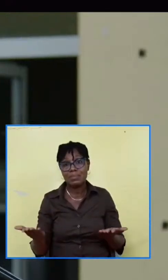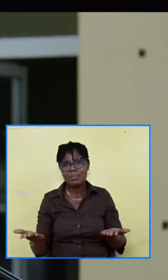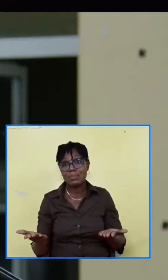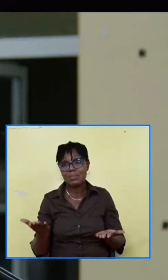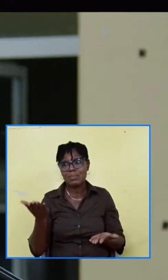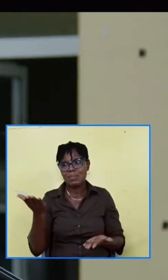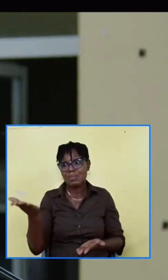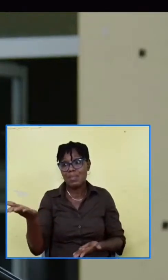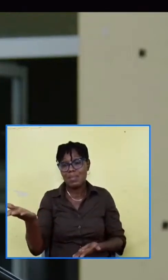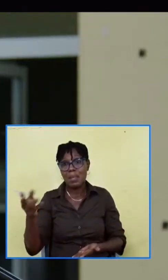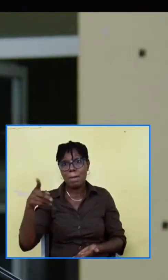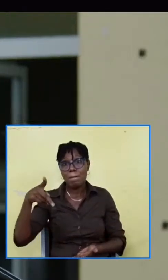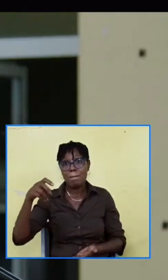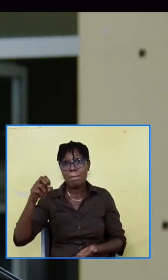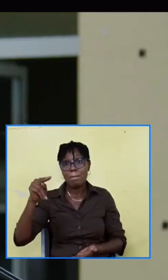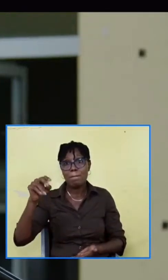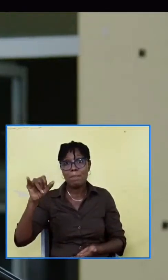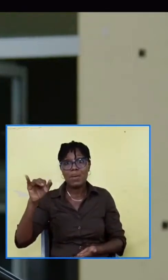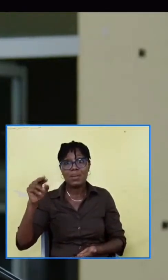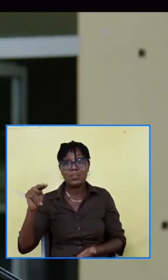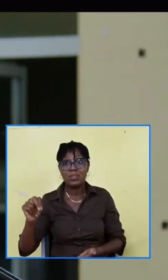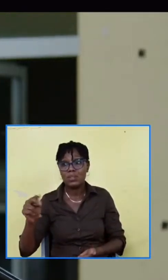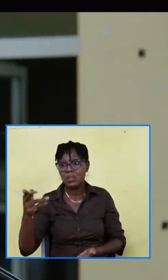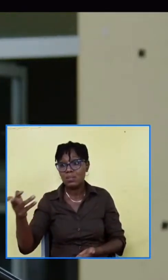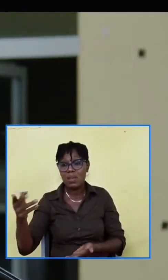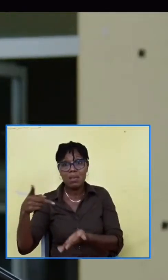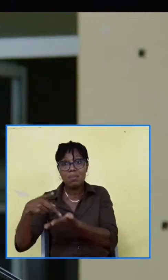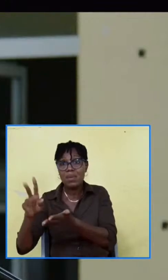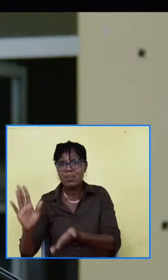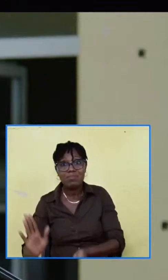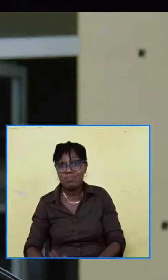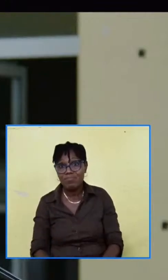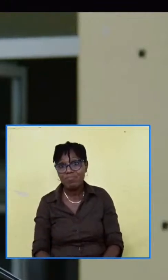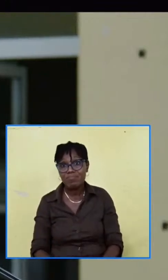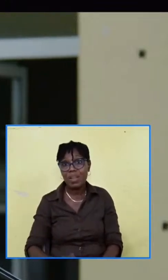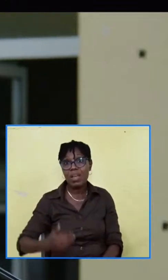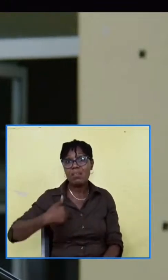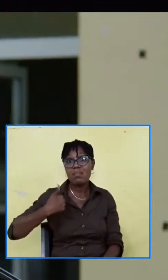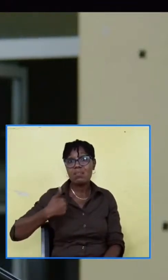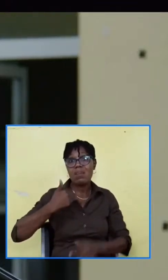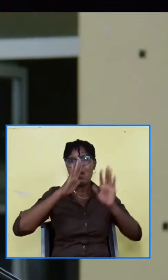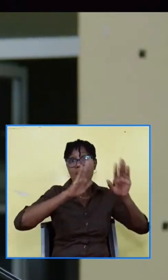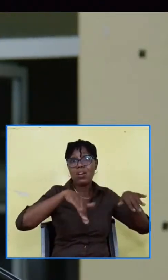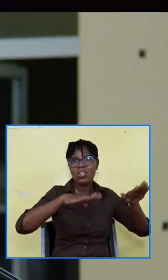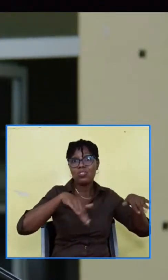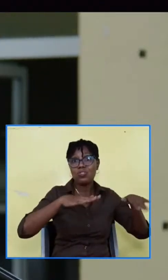them. That is the truth. You have the younger children collecting the 90-year-old grandmother pension,